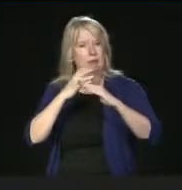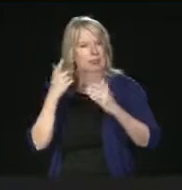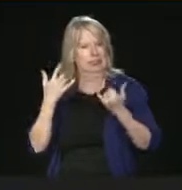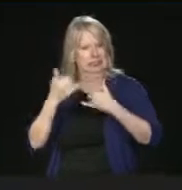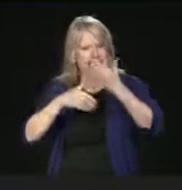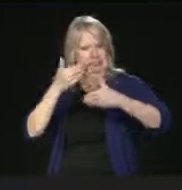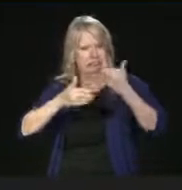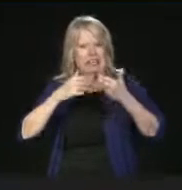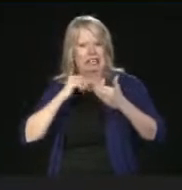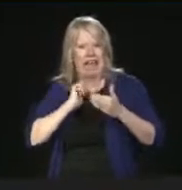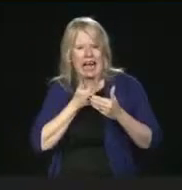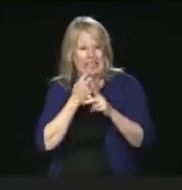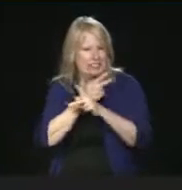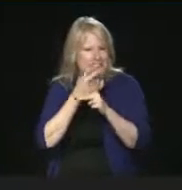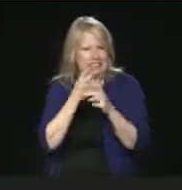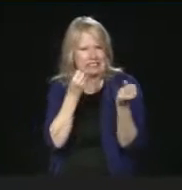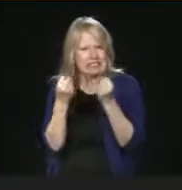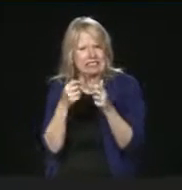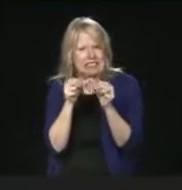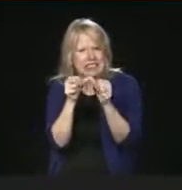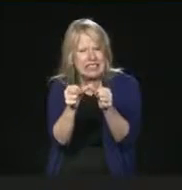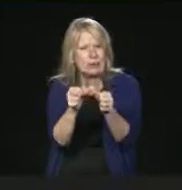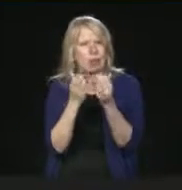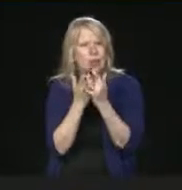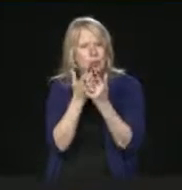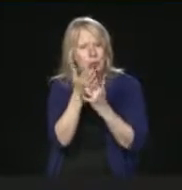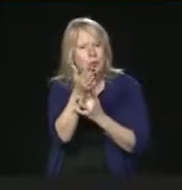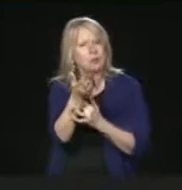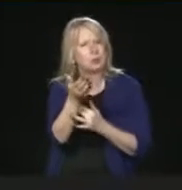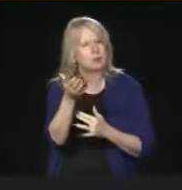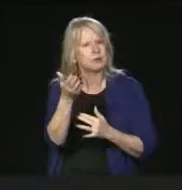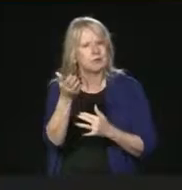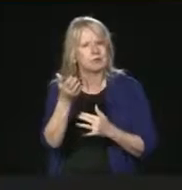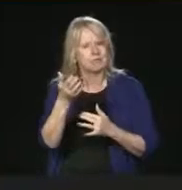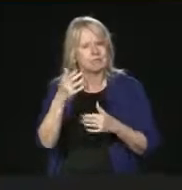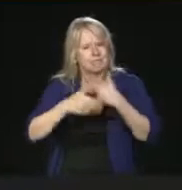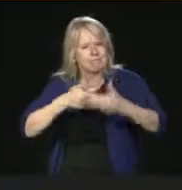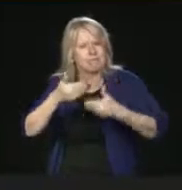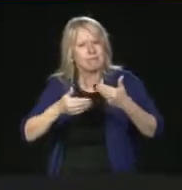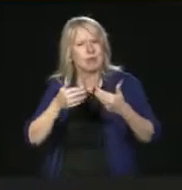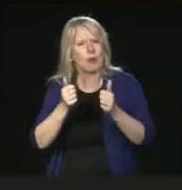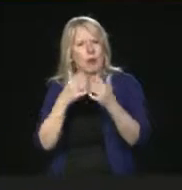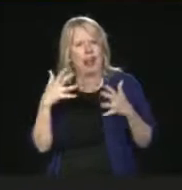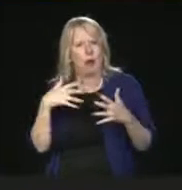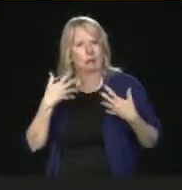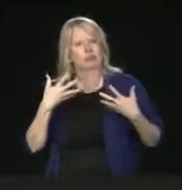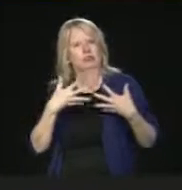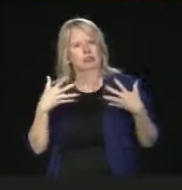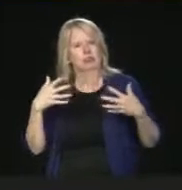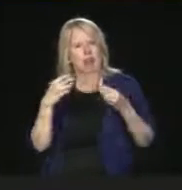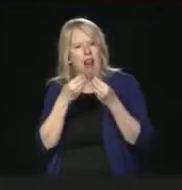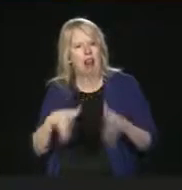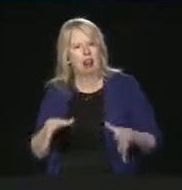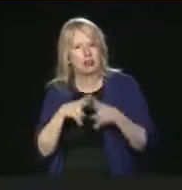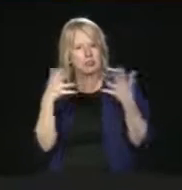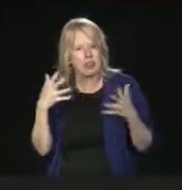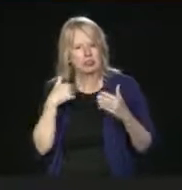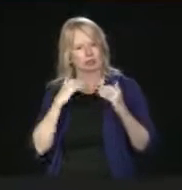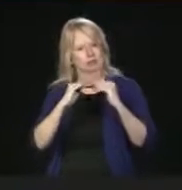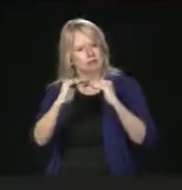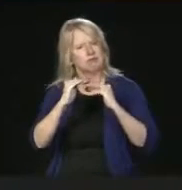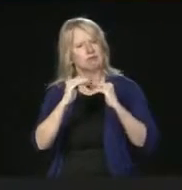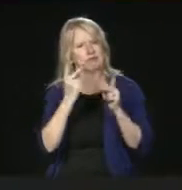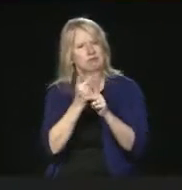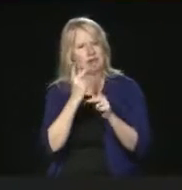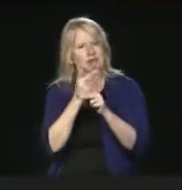can then, as we are through this, pick up without having lost too much or anything and without too